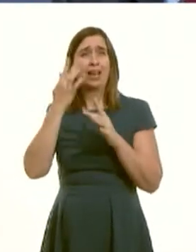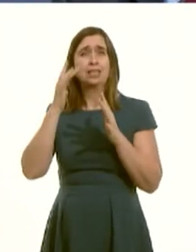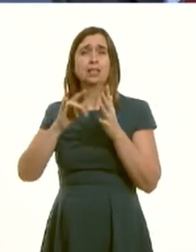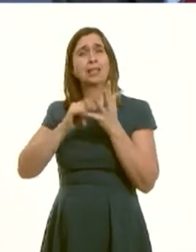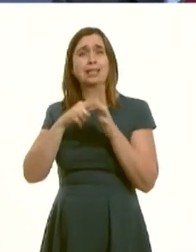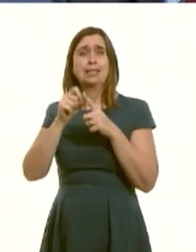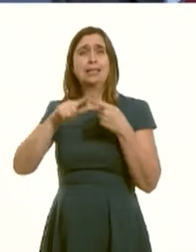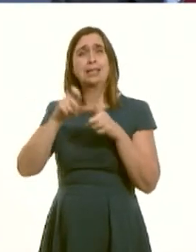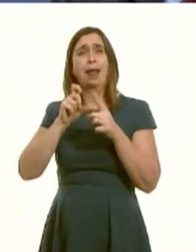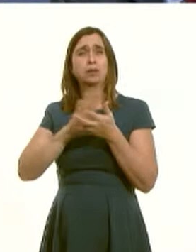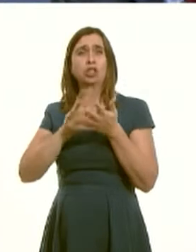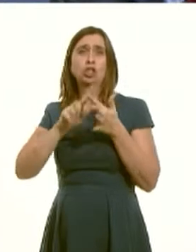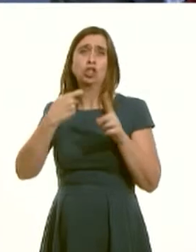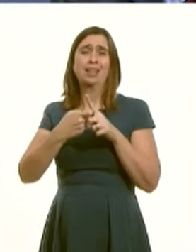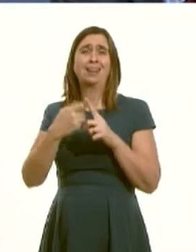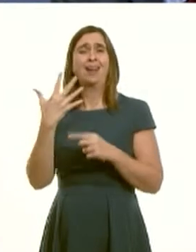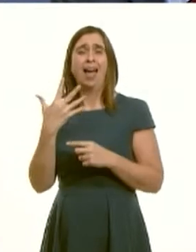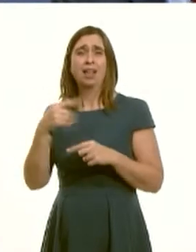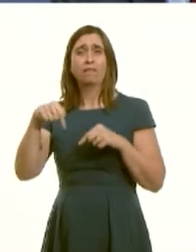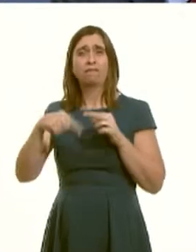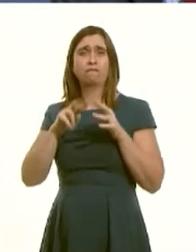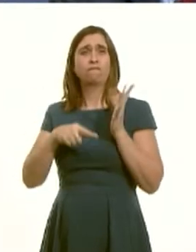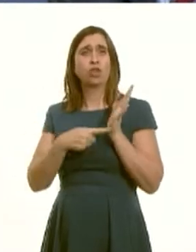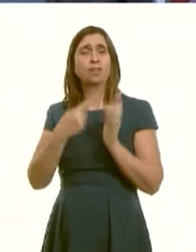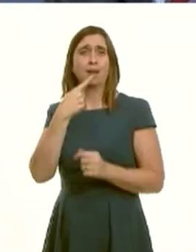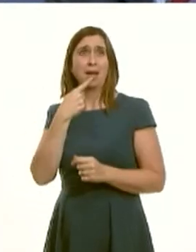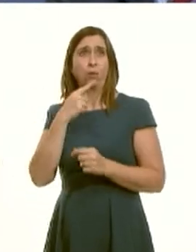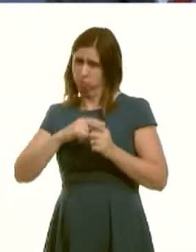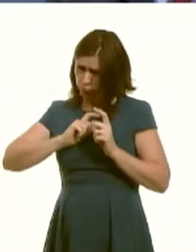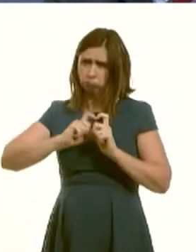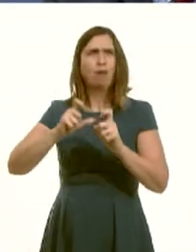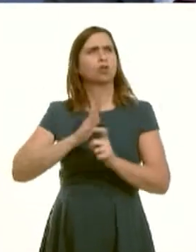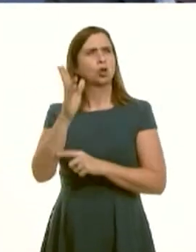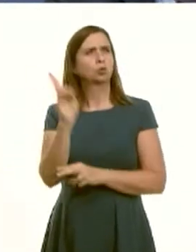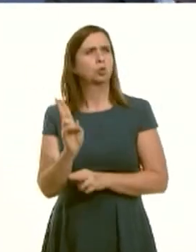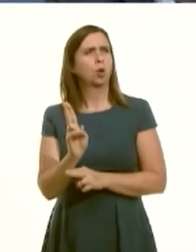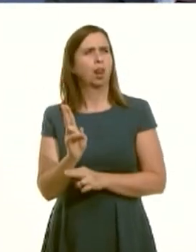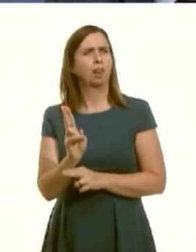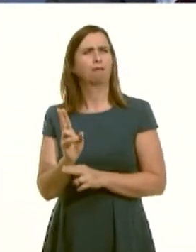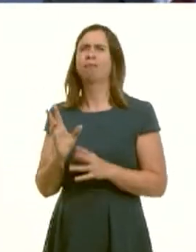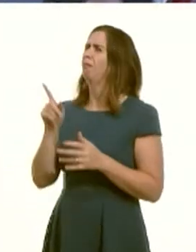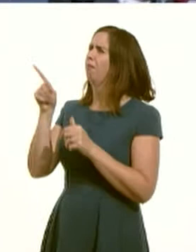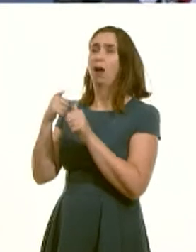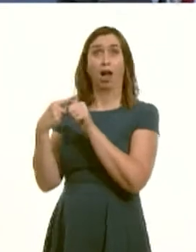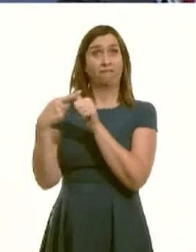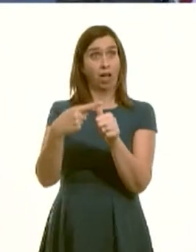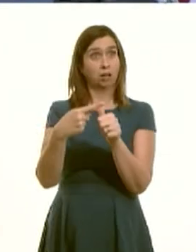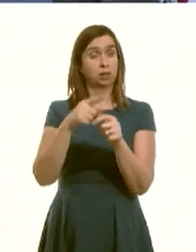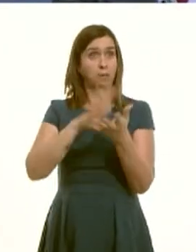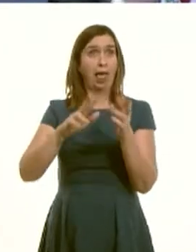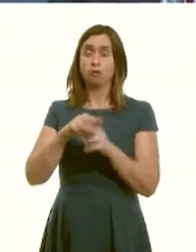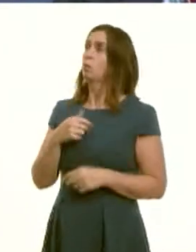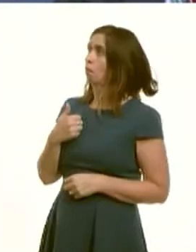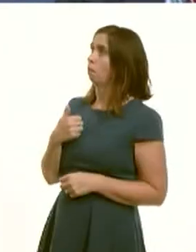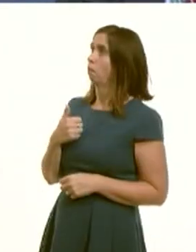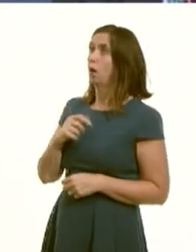and hand, foot and mouth. Are you as concerned as I, First Minister, at this advice being given out to parents, particularly when a